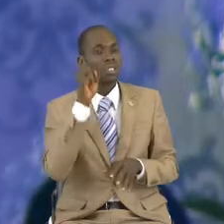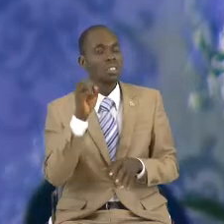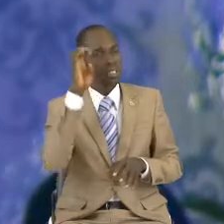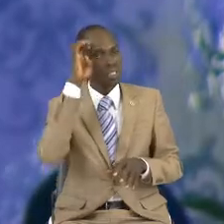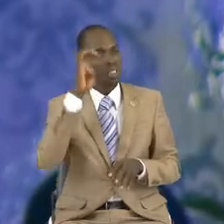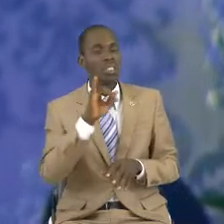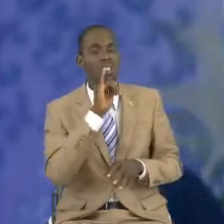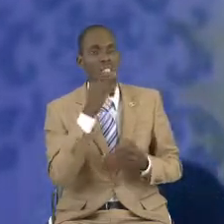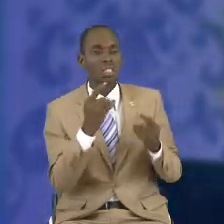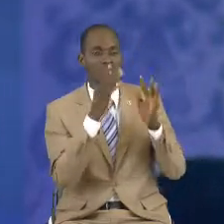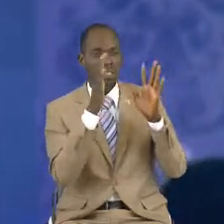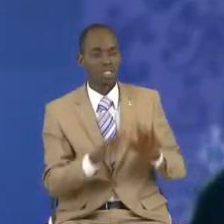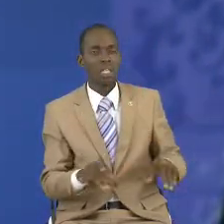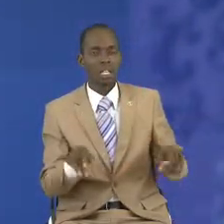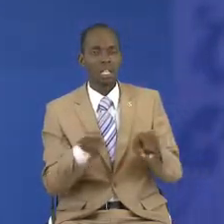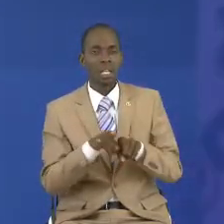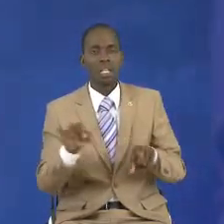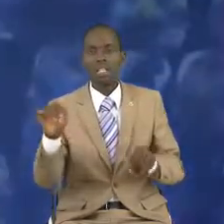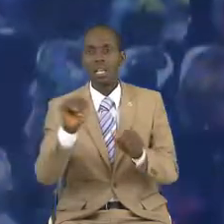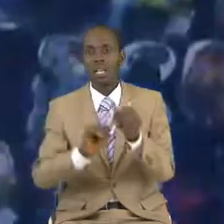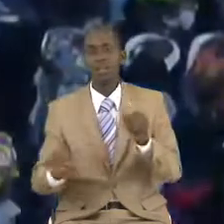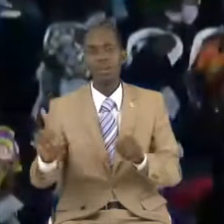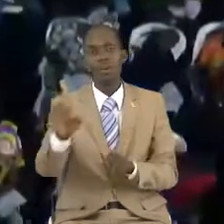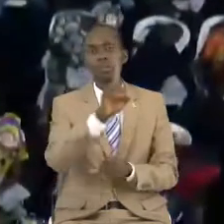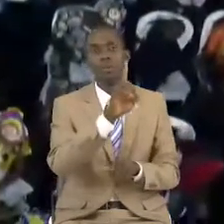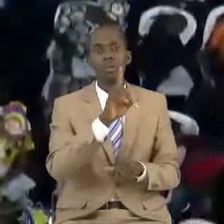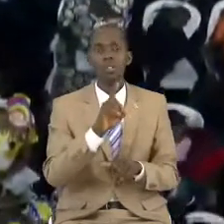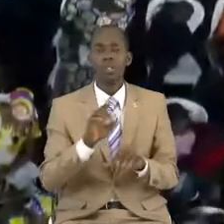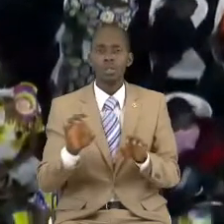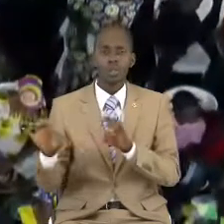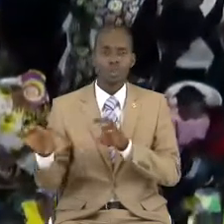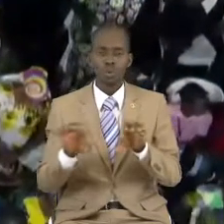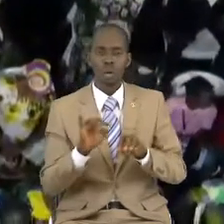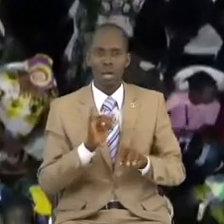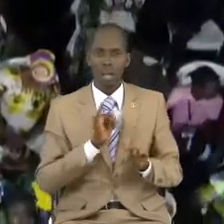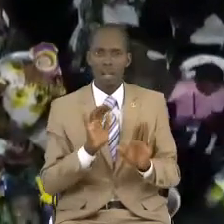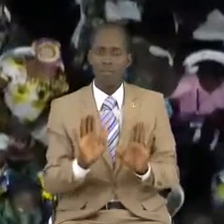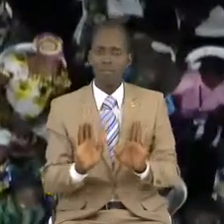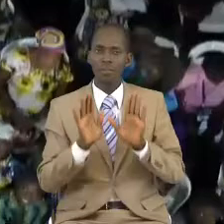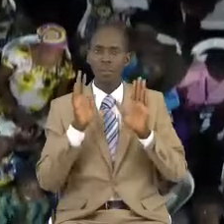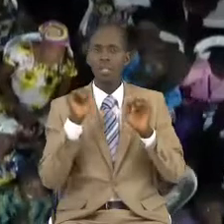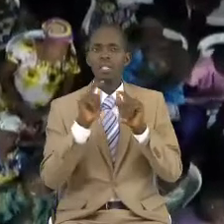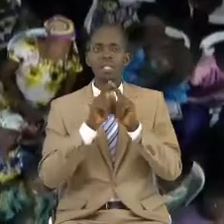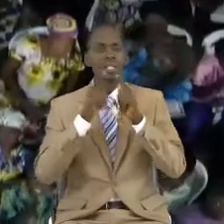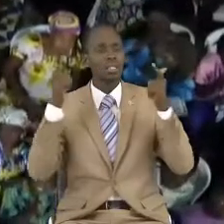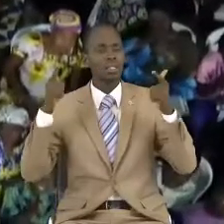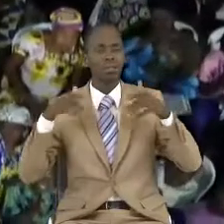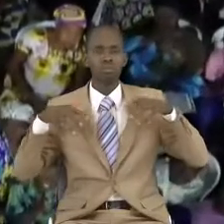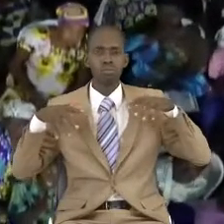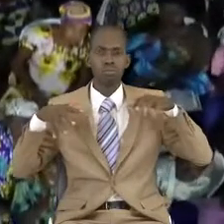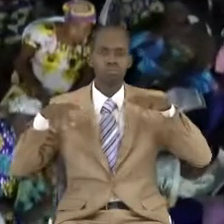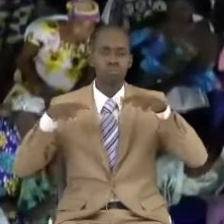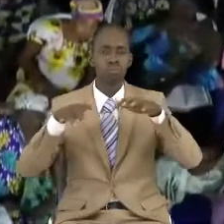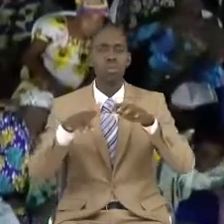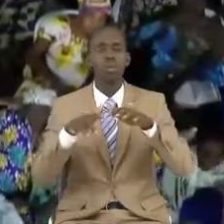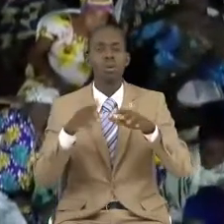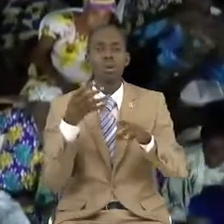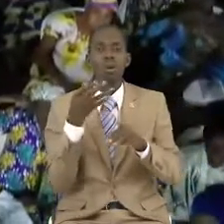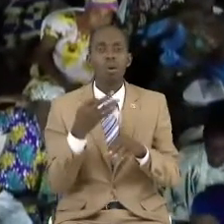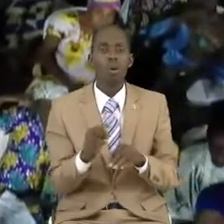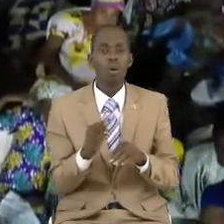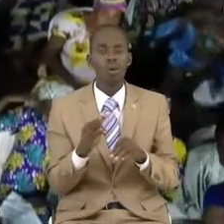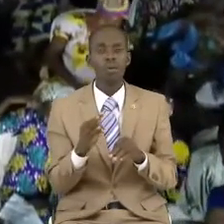everybody else it says did i fear a great multitude or did the